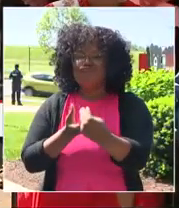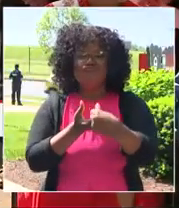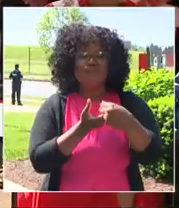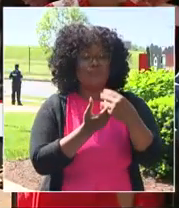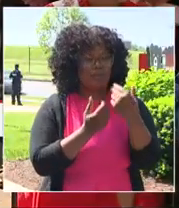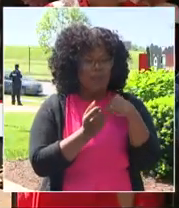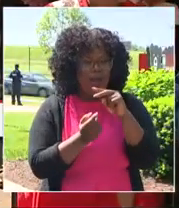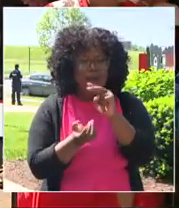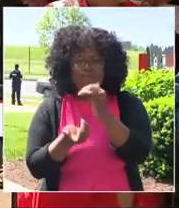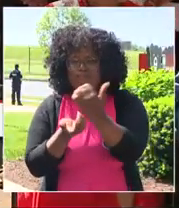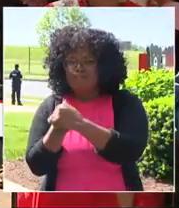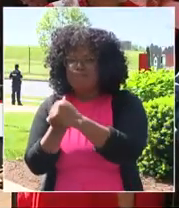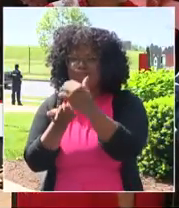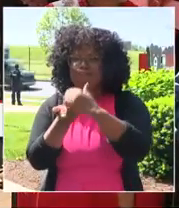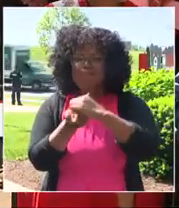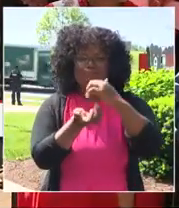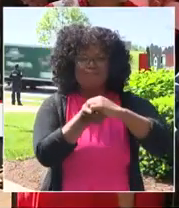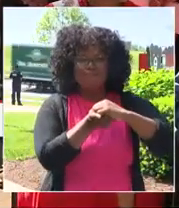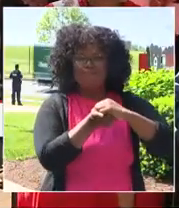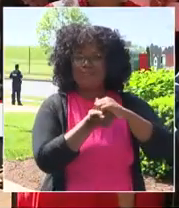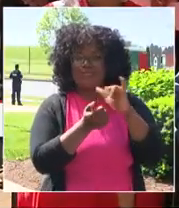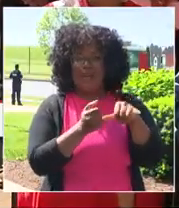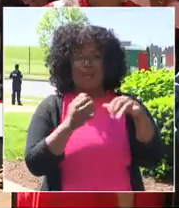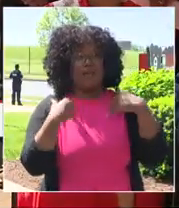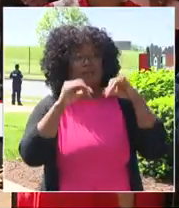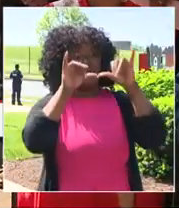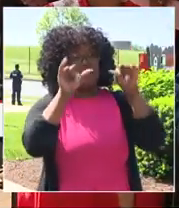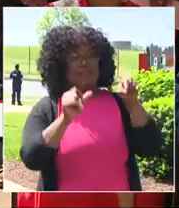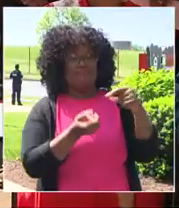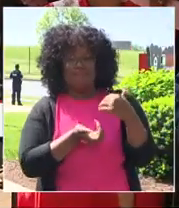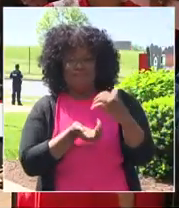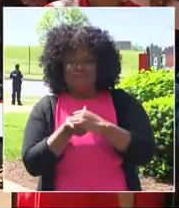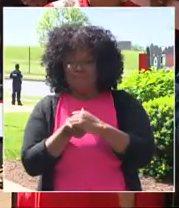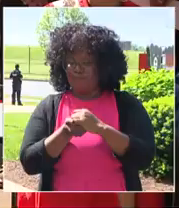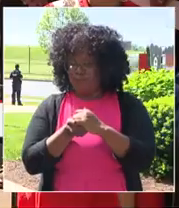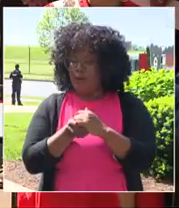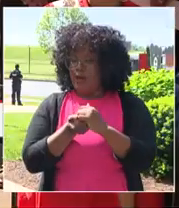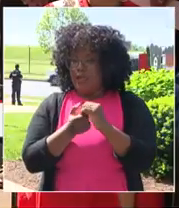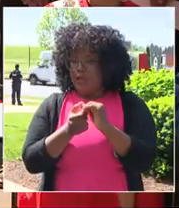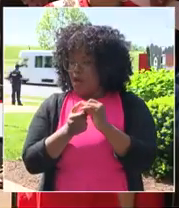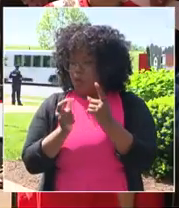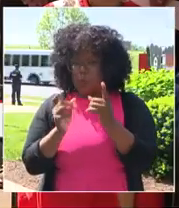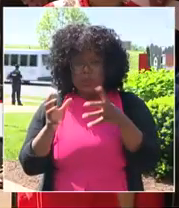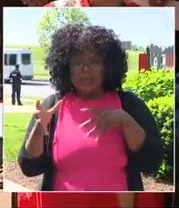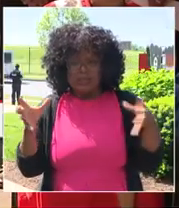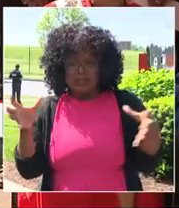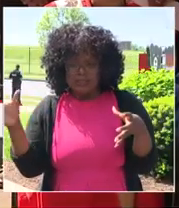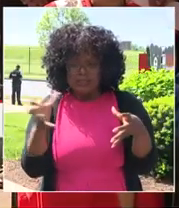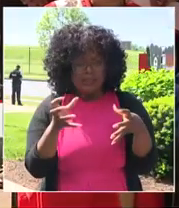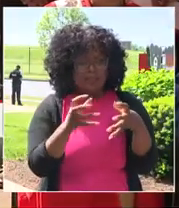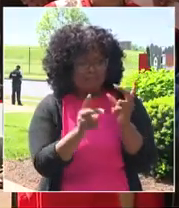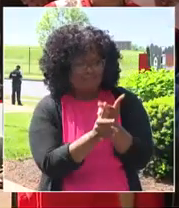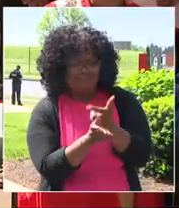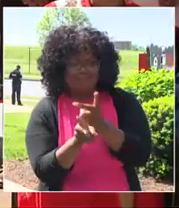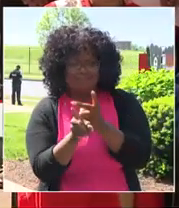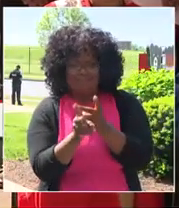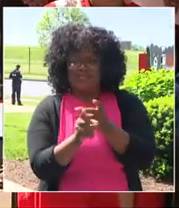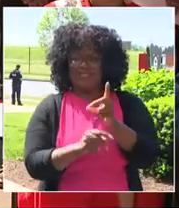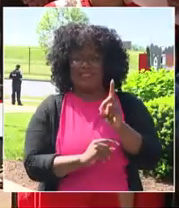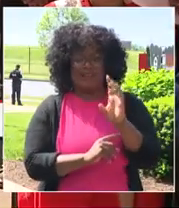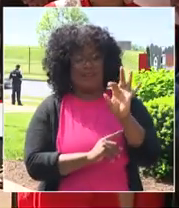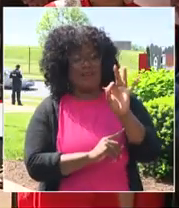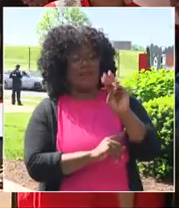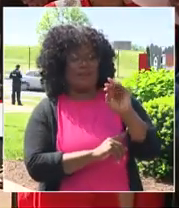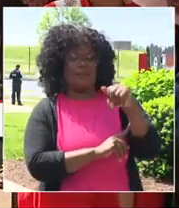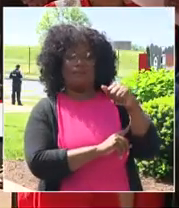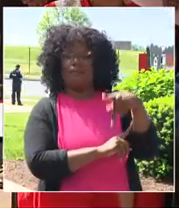ecosystem today as we urge Congress to reserve DC's Medicaid funding. This proposal to cut DC's Medicaid